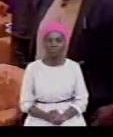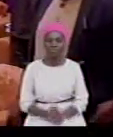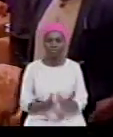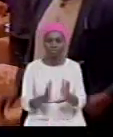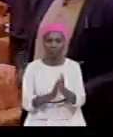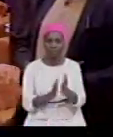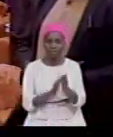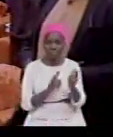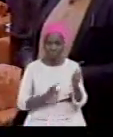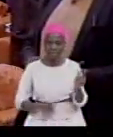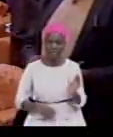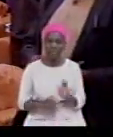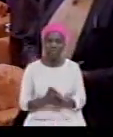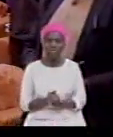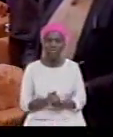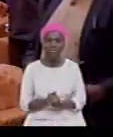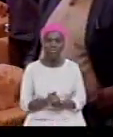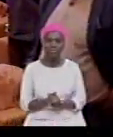Praise the Lord.